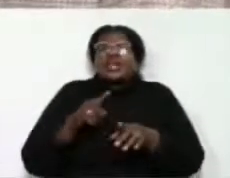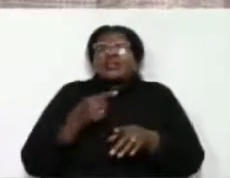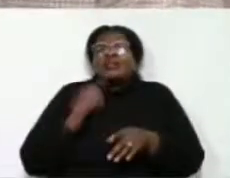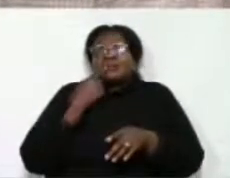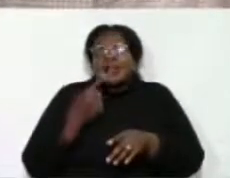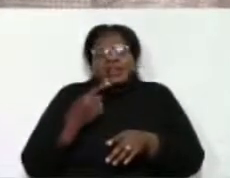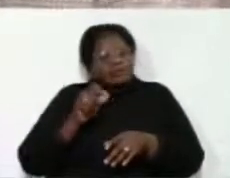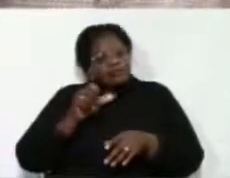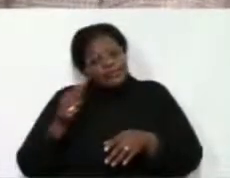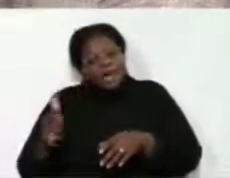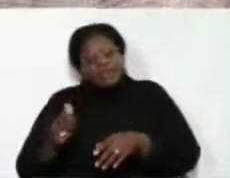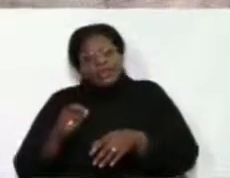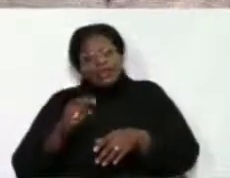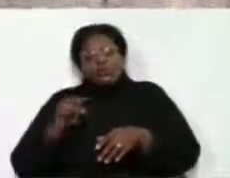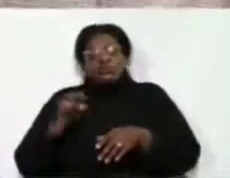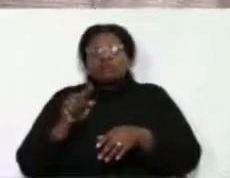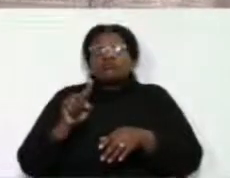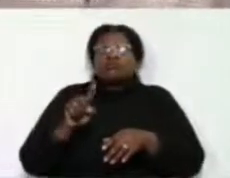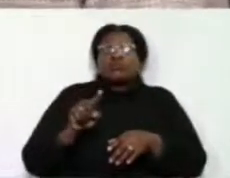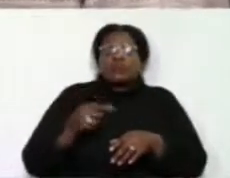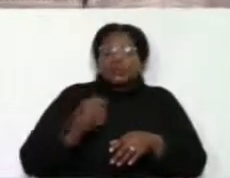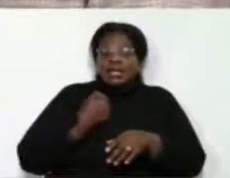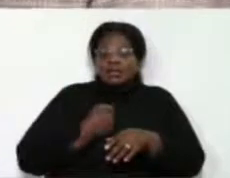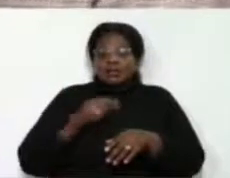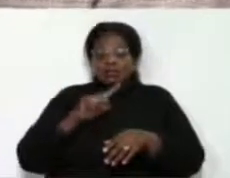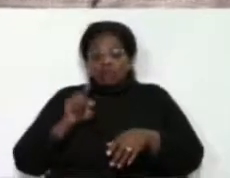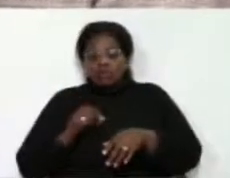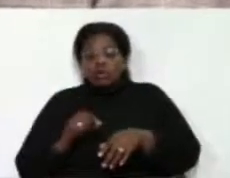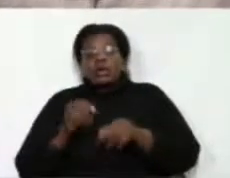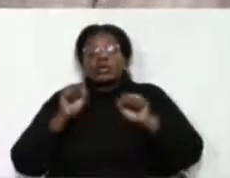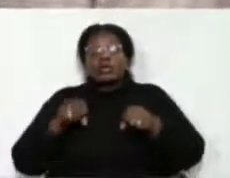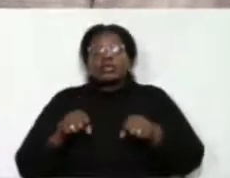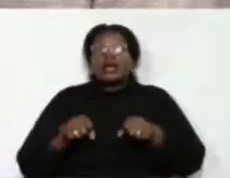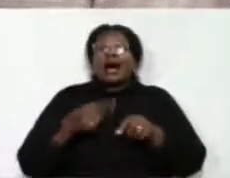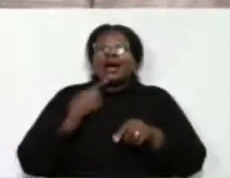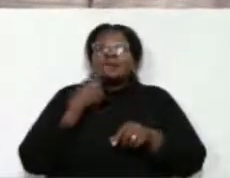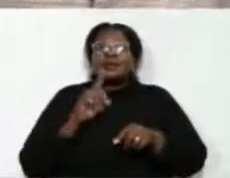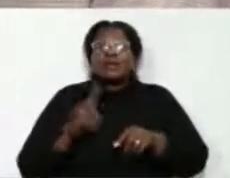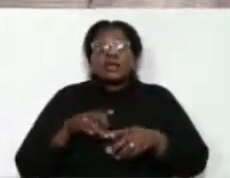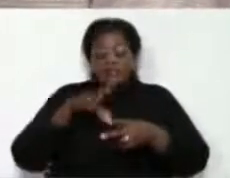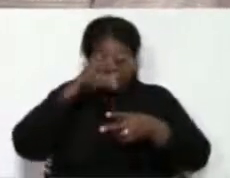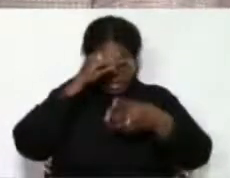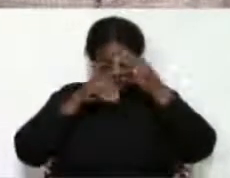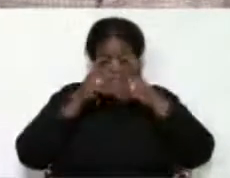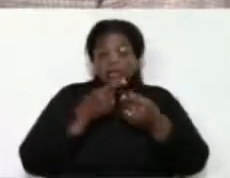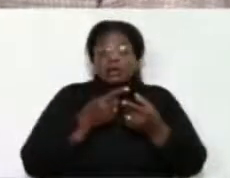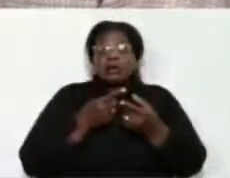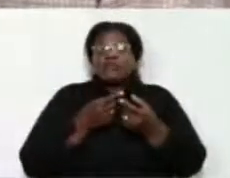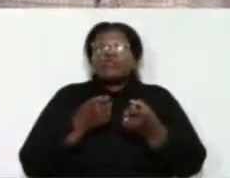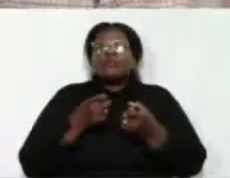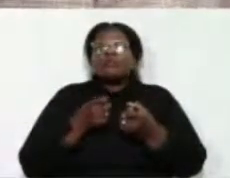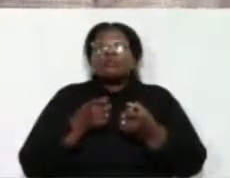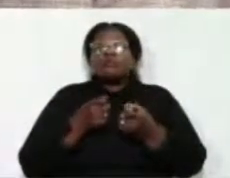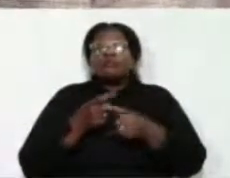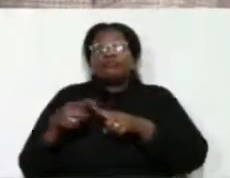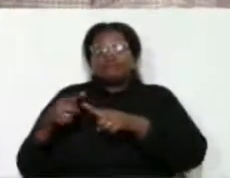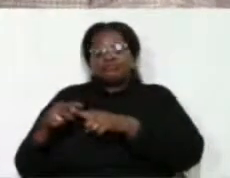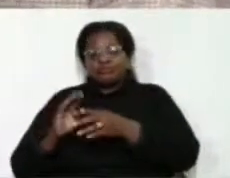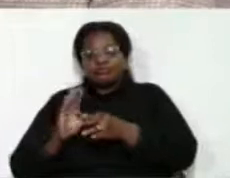messages, but what I say is what I've learned over the years, and if I get something wrong, tell me, but